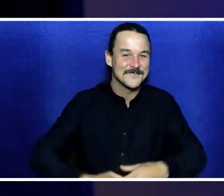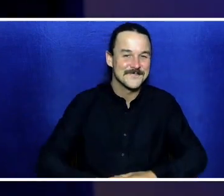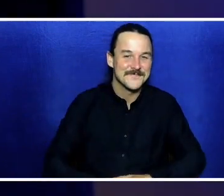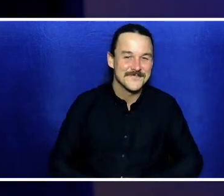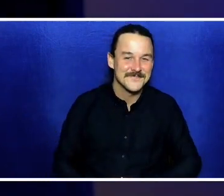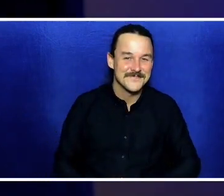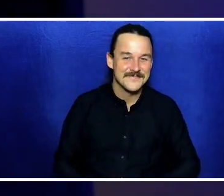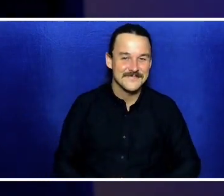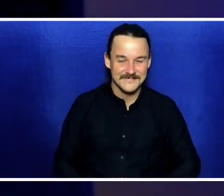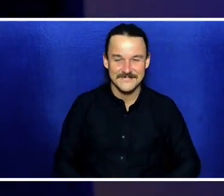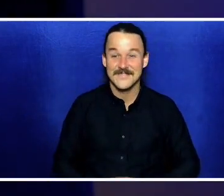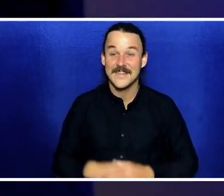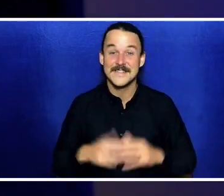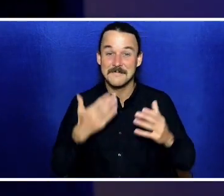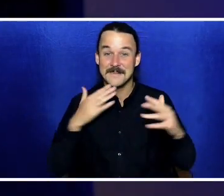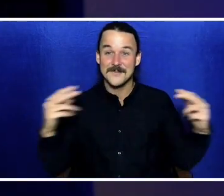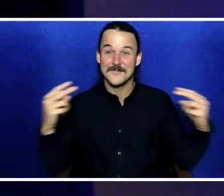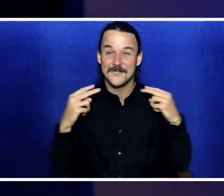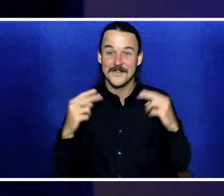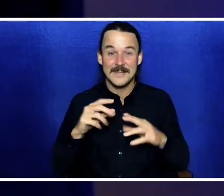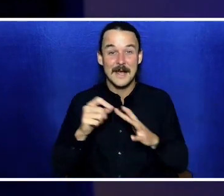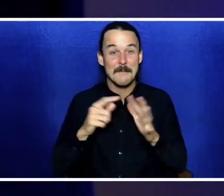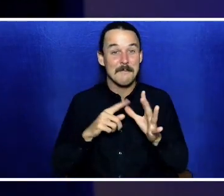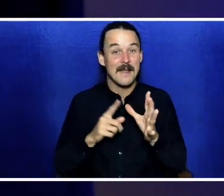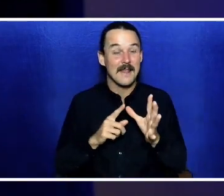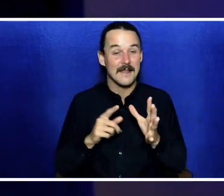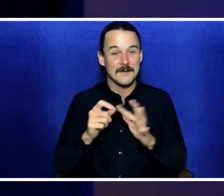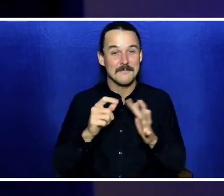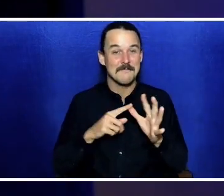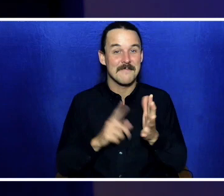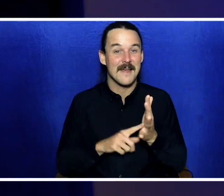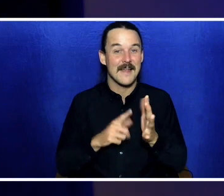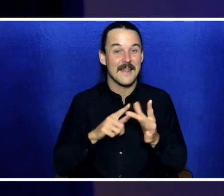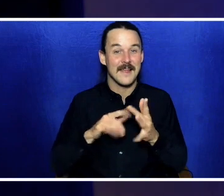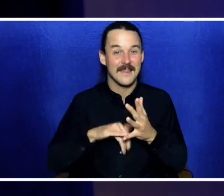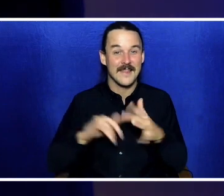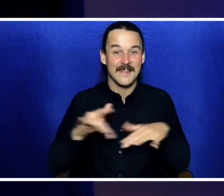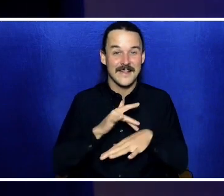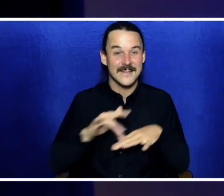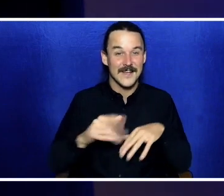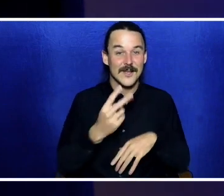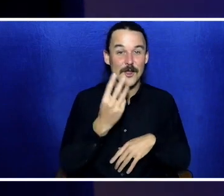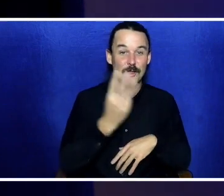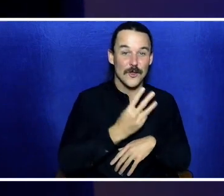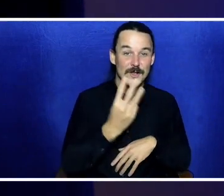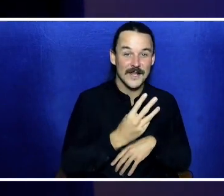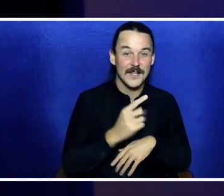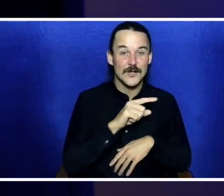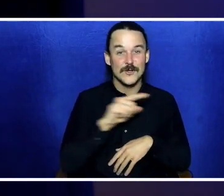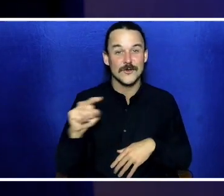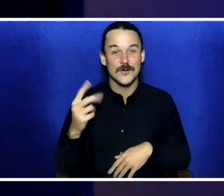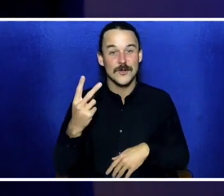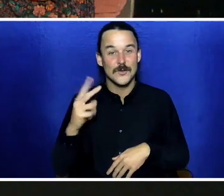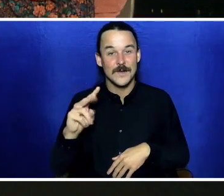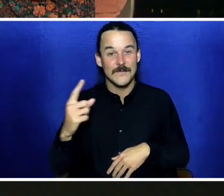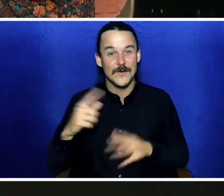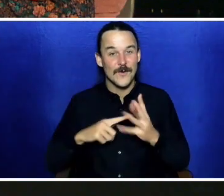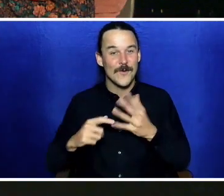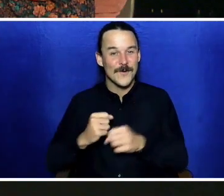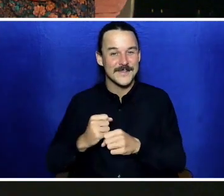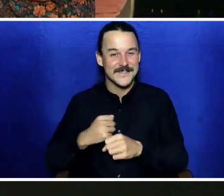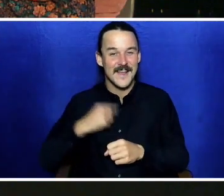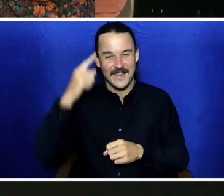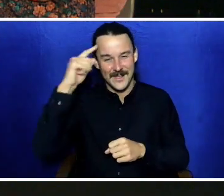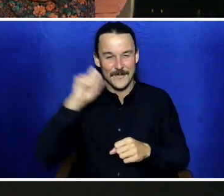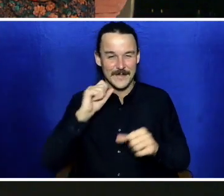Join us at the Palais Theatre from the 13th to the 21st of August. It's going to be epic. I really think so. Now, Richard,